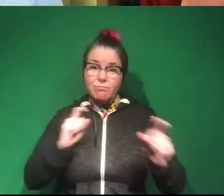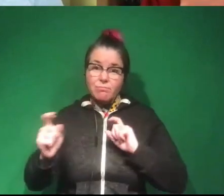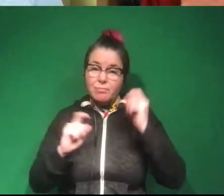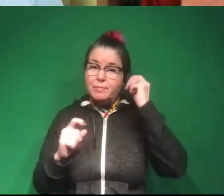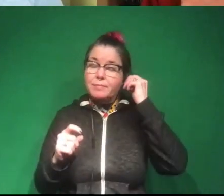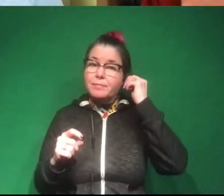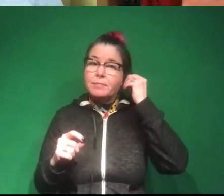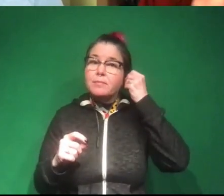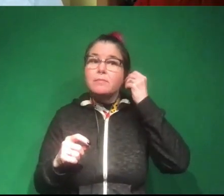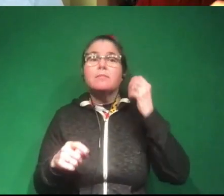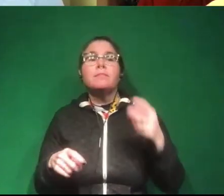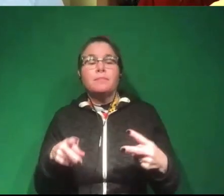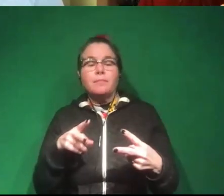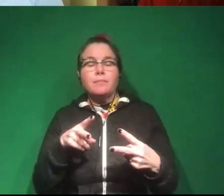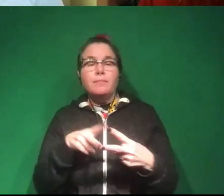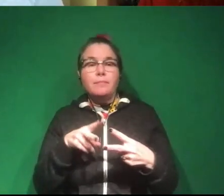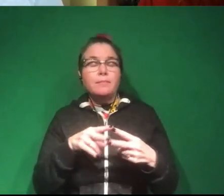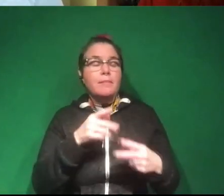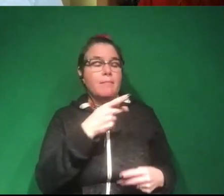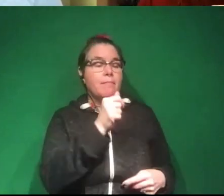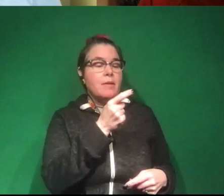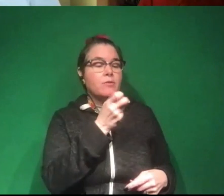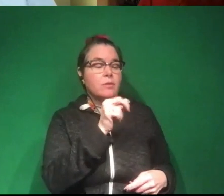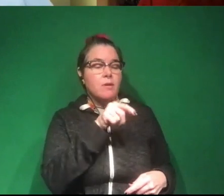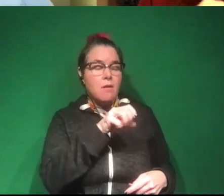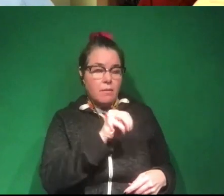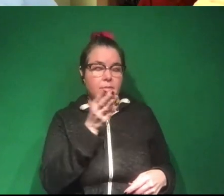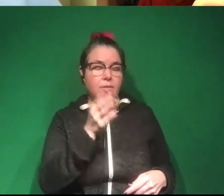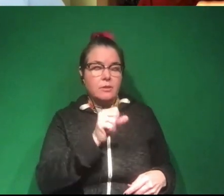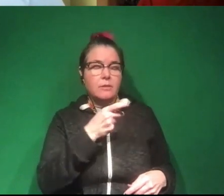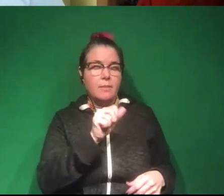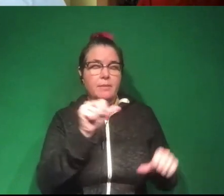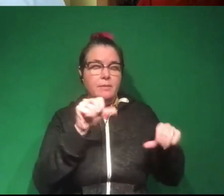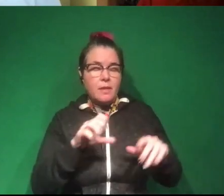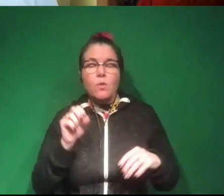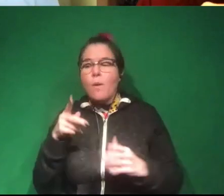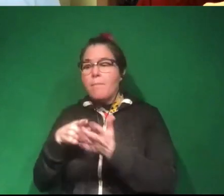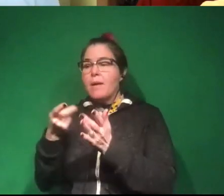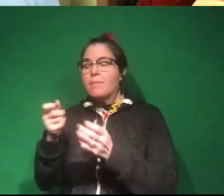donations to keep going. And so you can support us at patreon.com/SkypeAScientist or